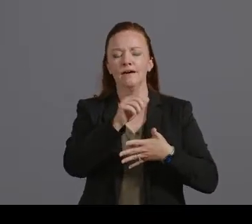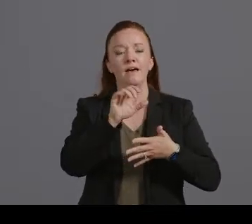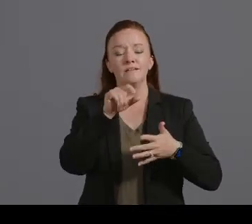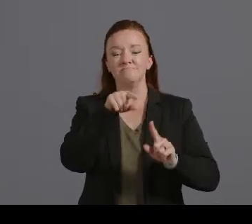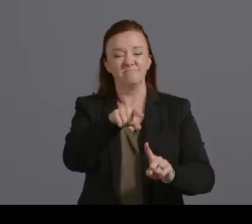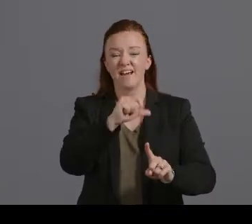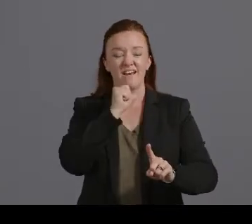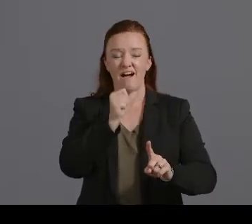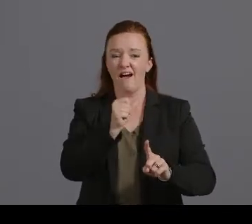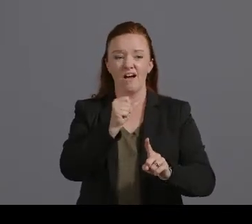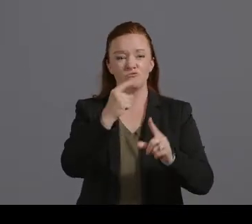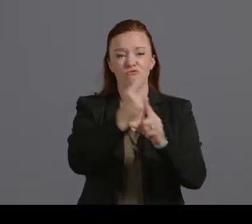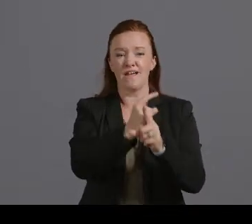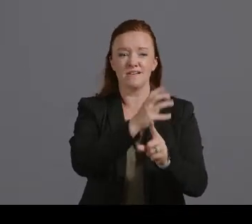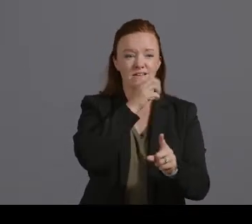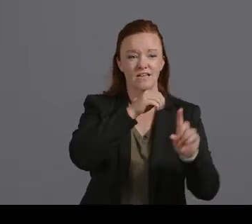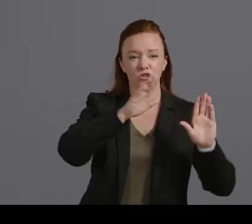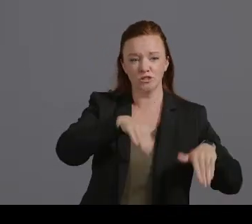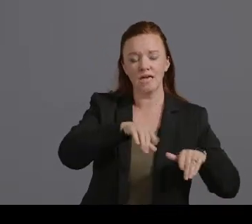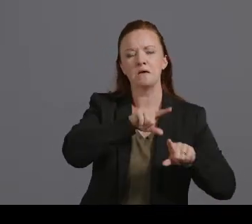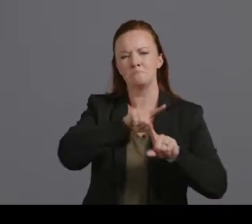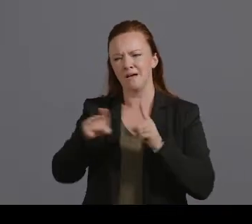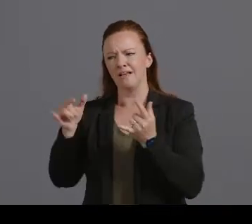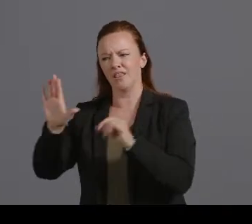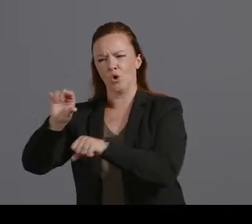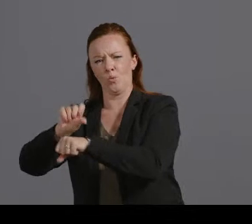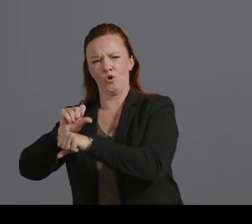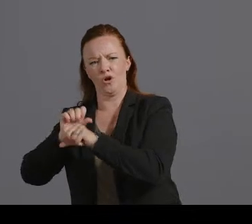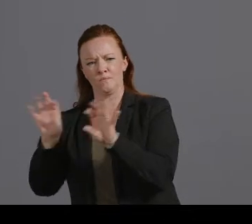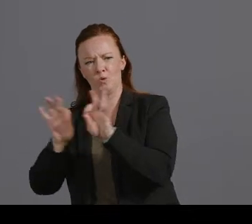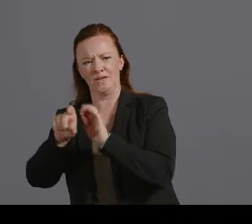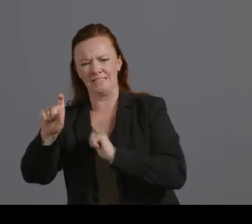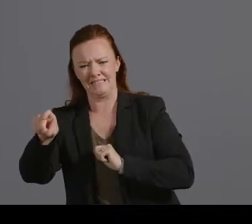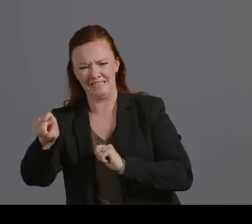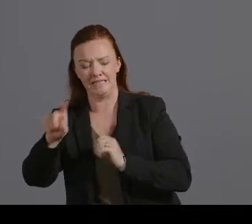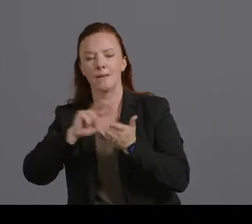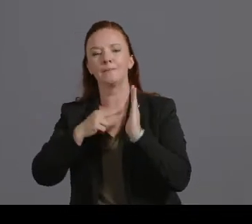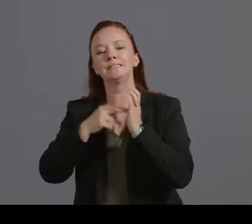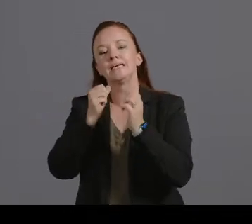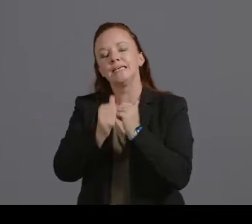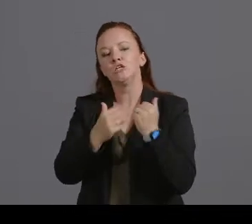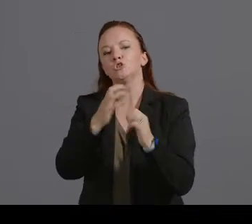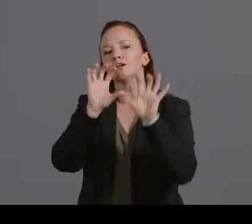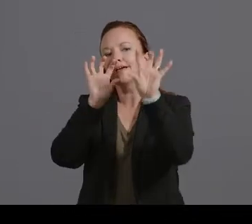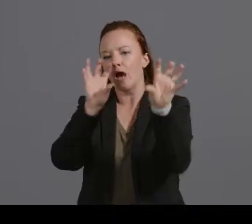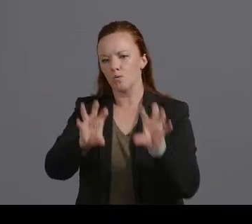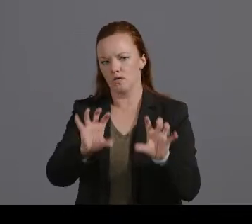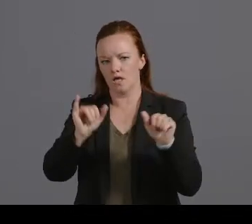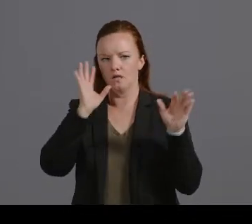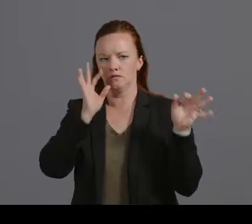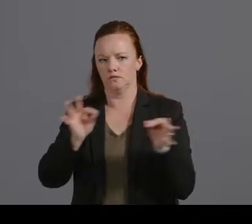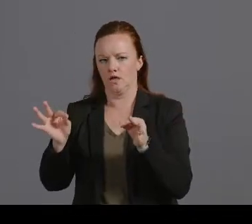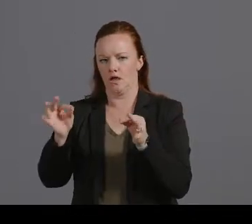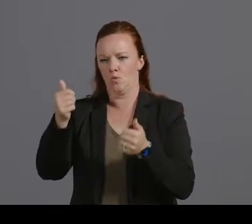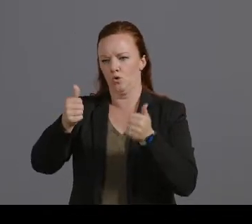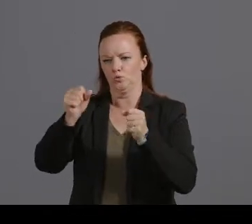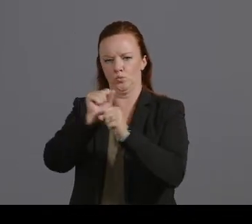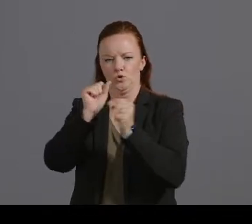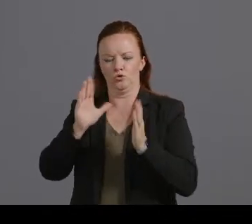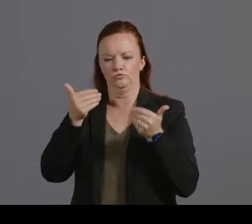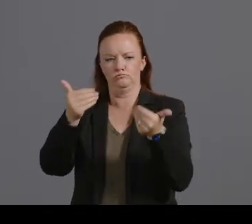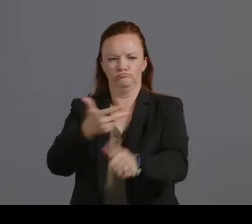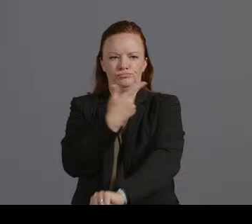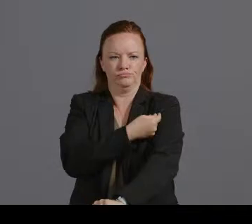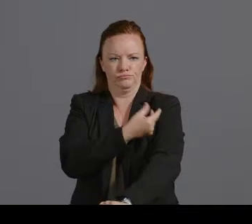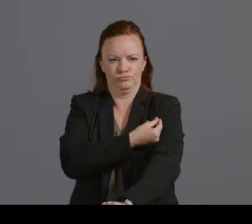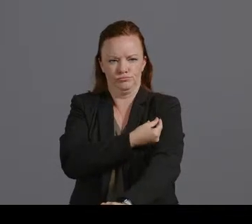That would be left to the discretion and the prioritization of our local health departments. They could sub-prioritize based on the amount of vaccine that they